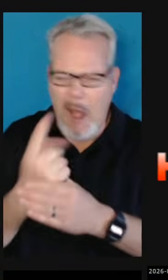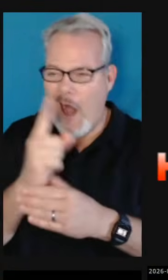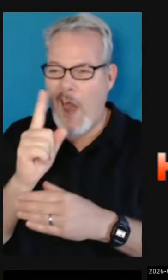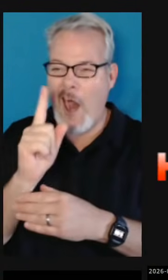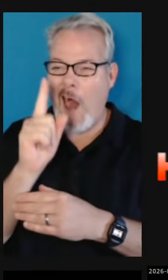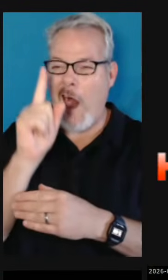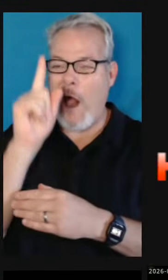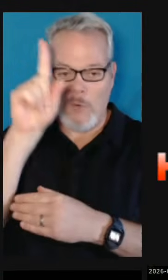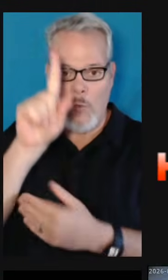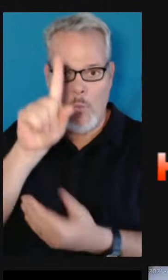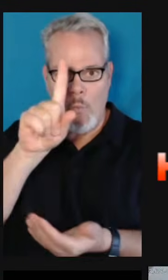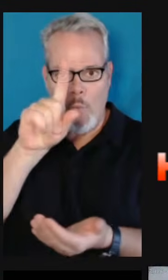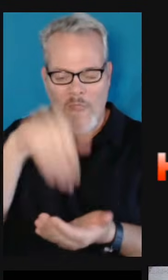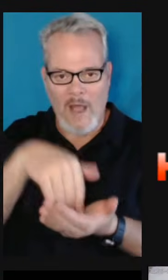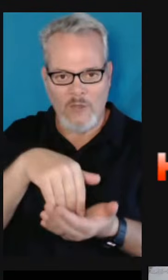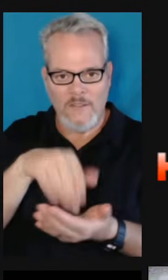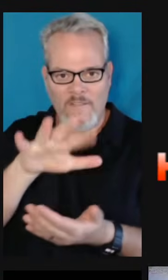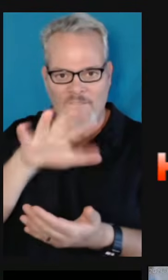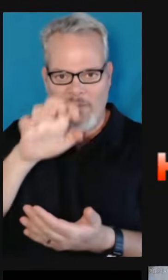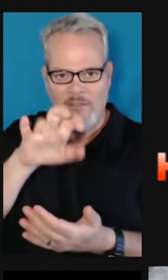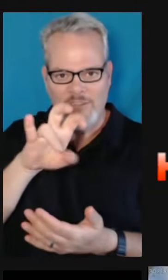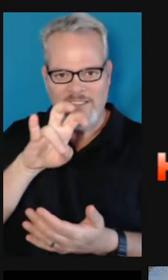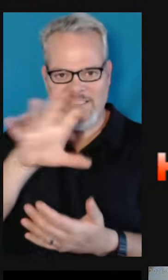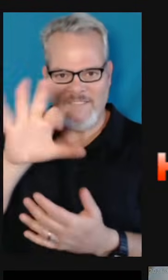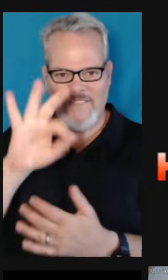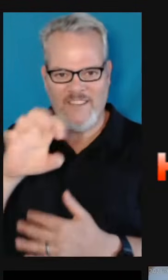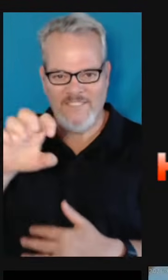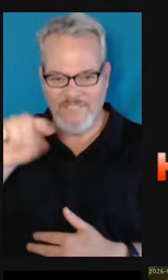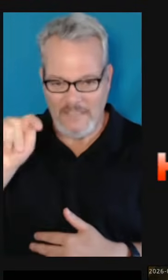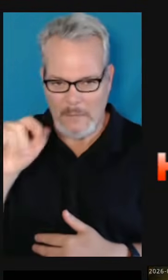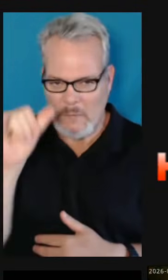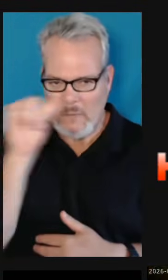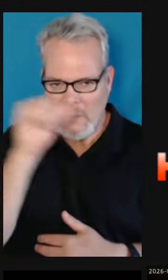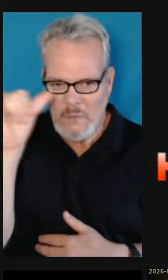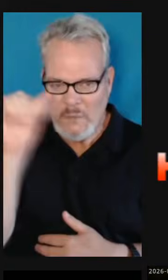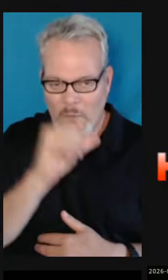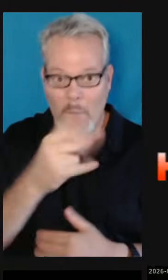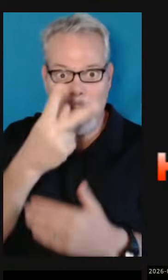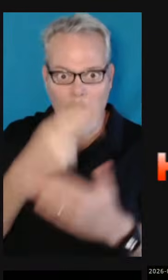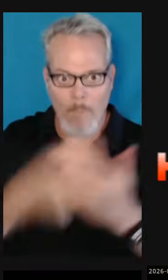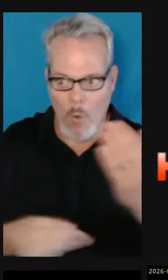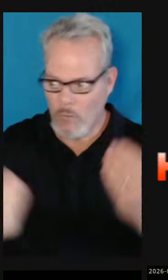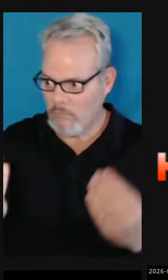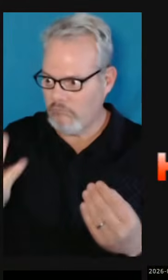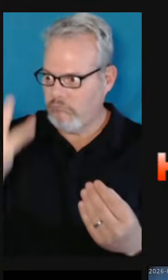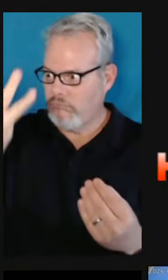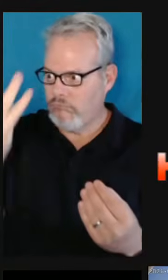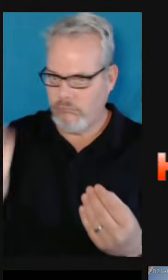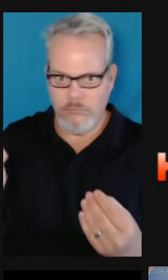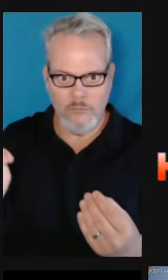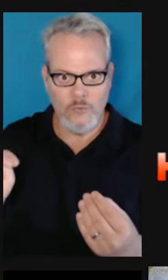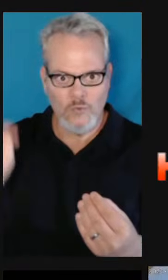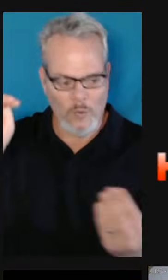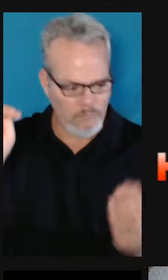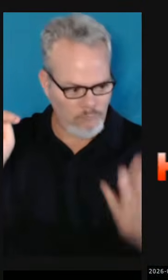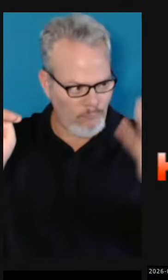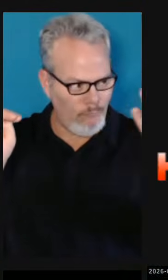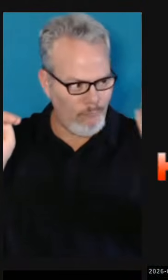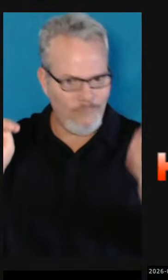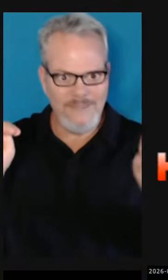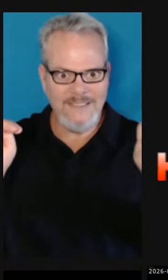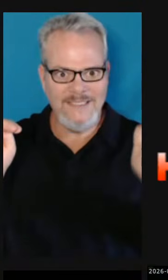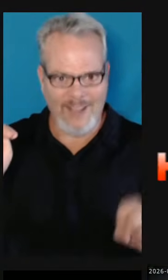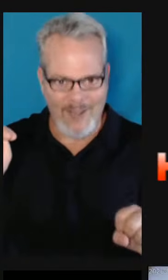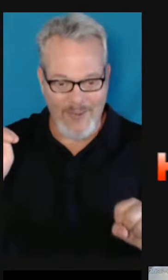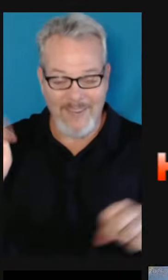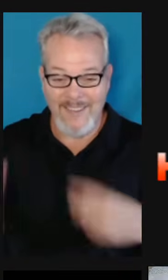1,575 feet or 480 meters from both the north and south vents, combined with unfavorable wind conditions